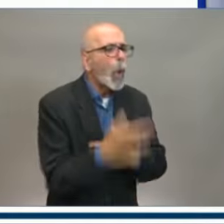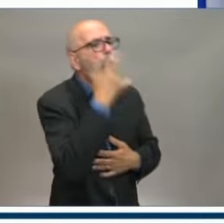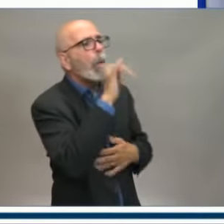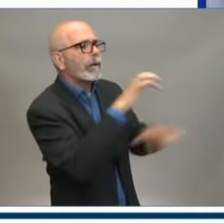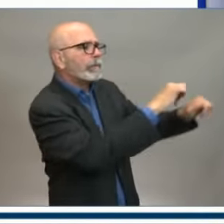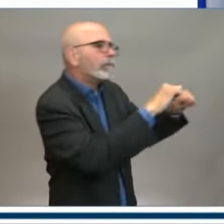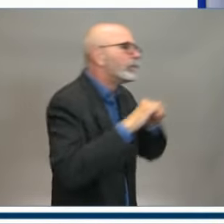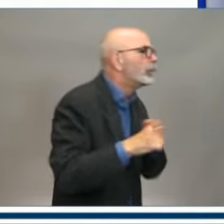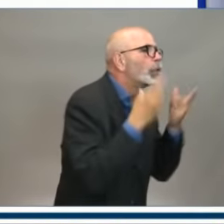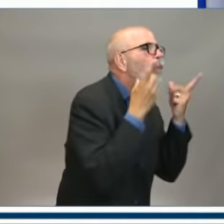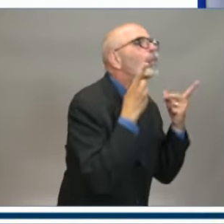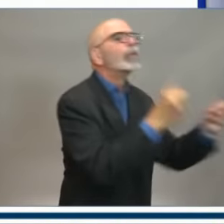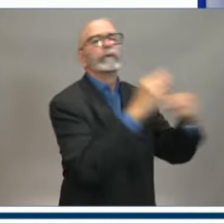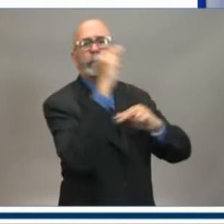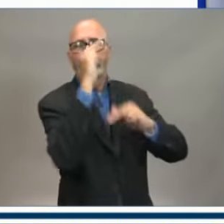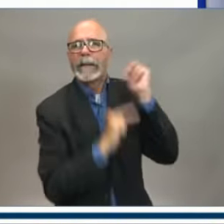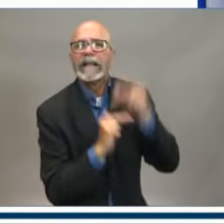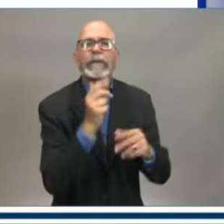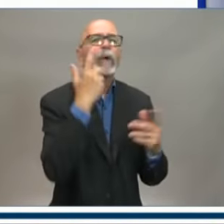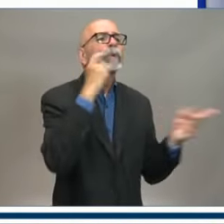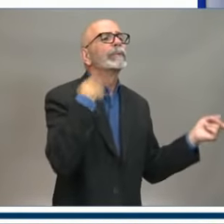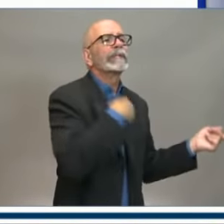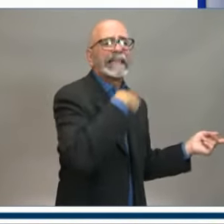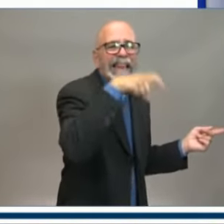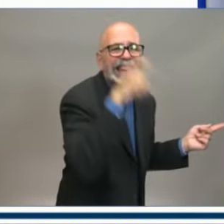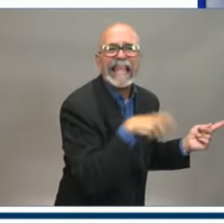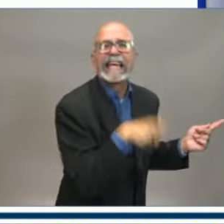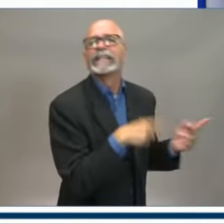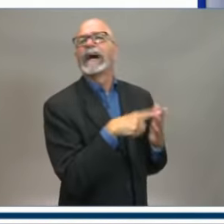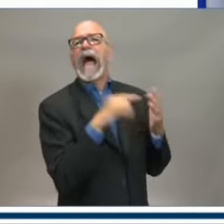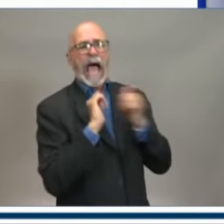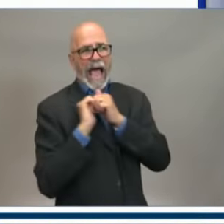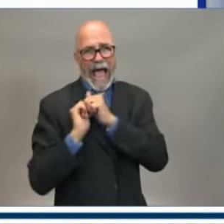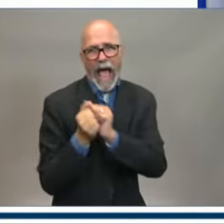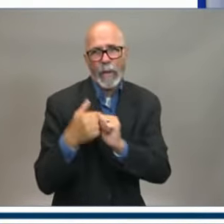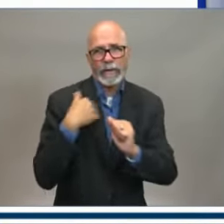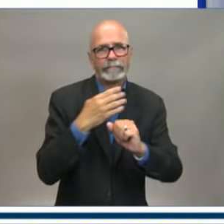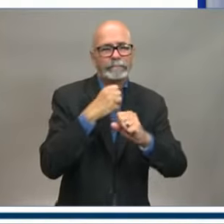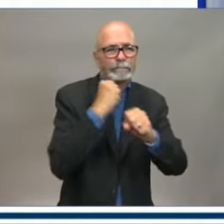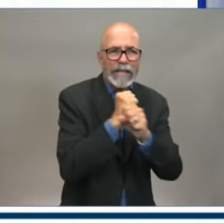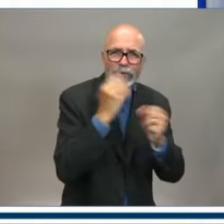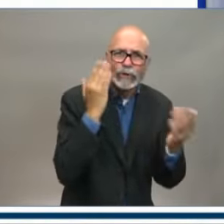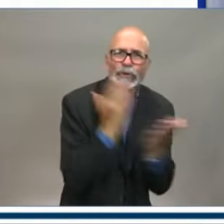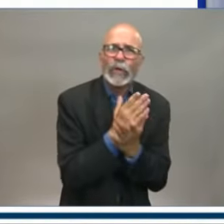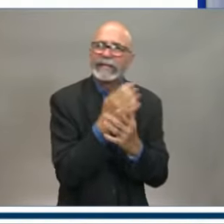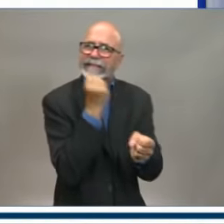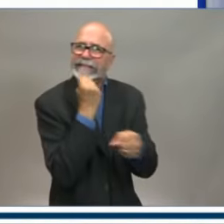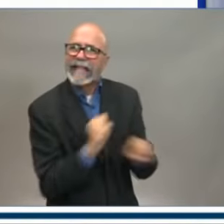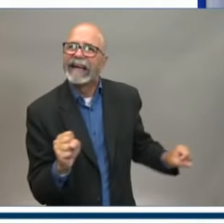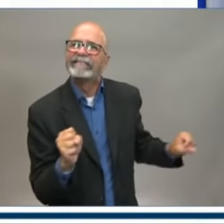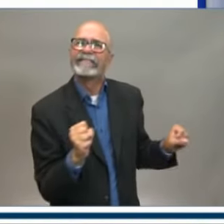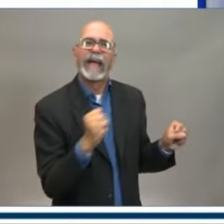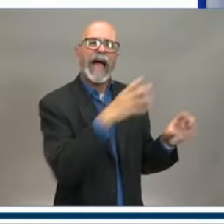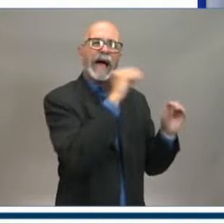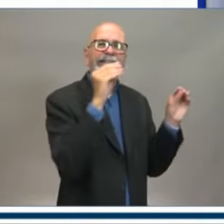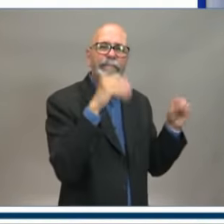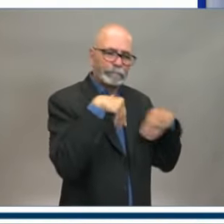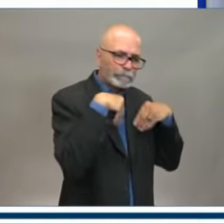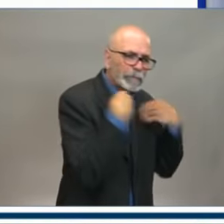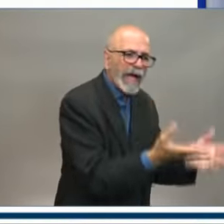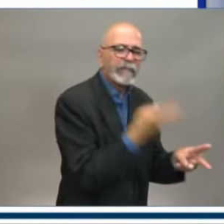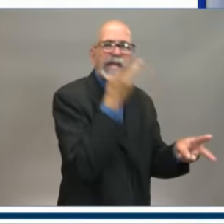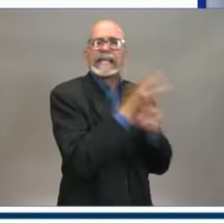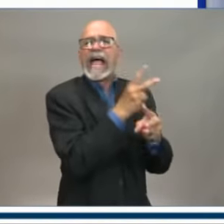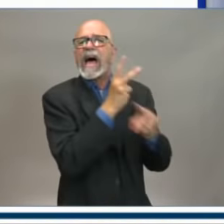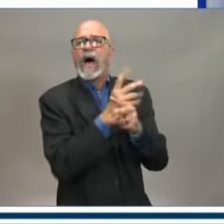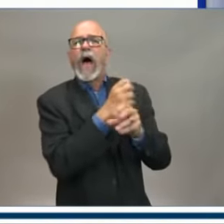we'll get an understanding of how do we ensure that we provide the appropriate level of care in the right places. I mean,